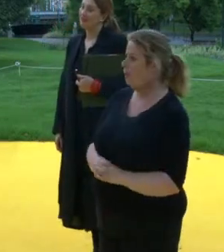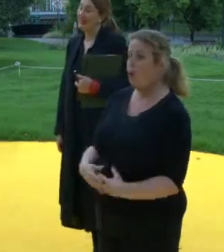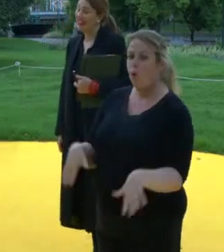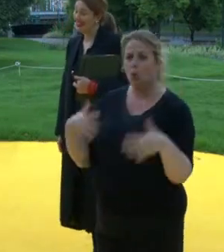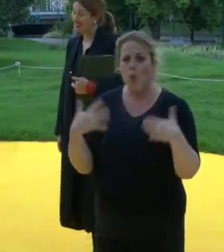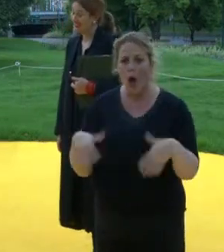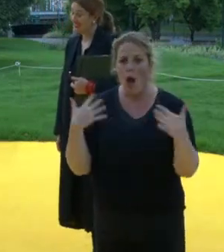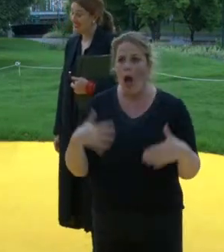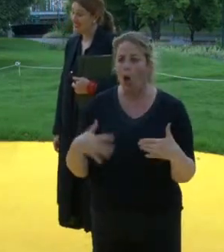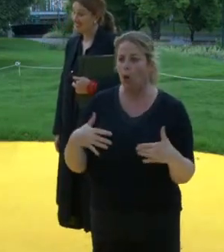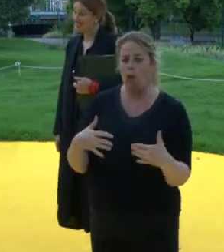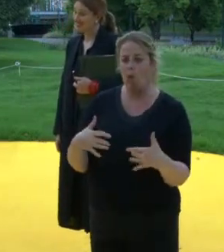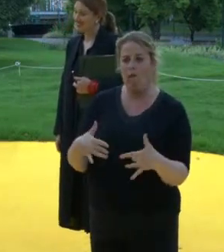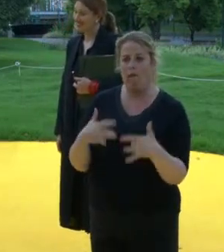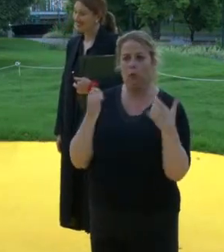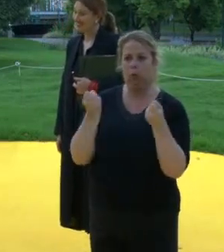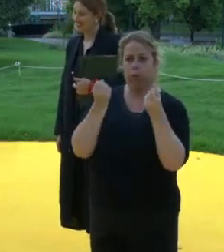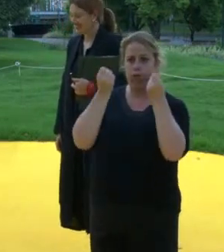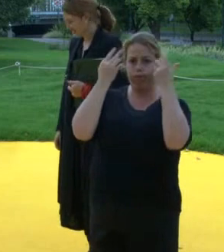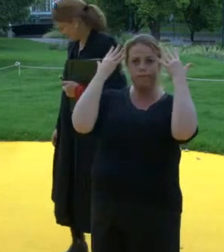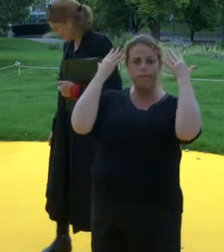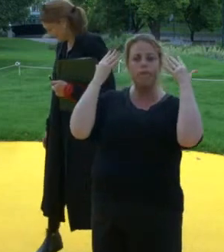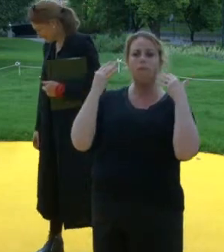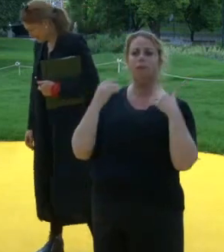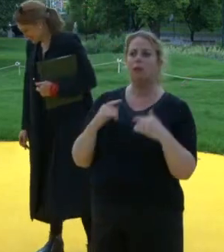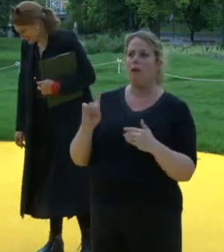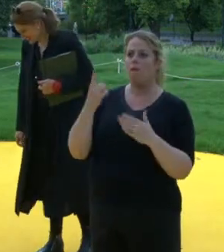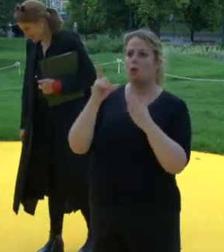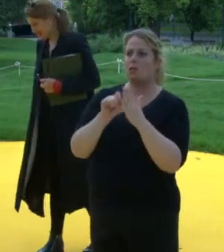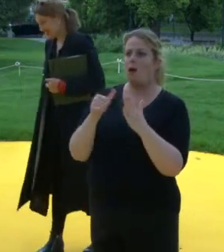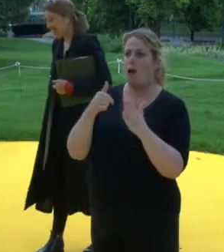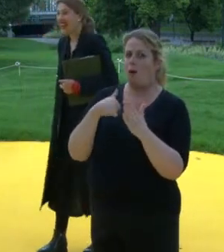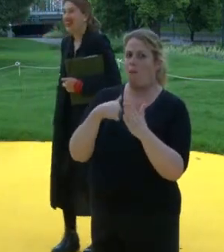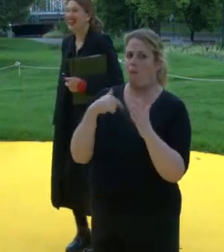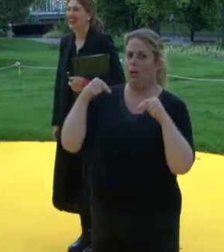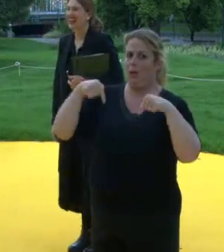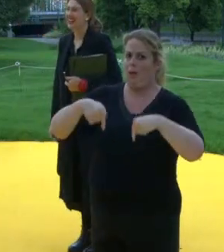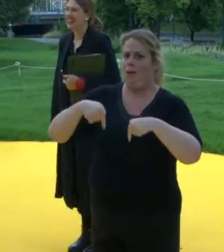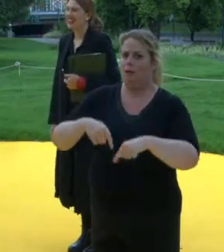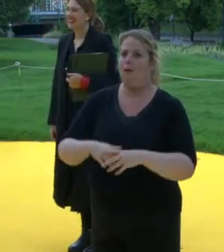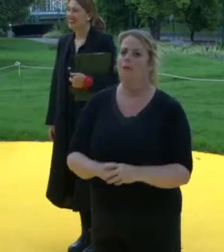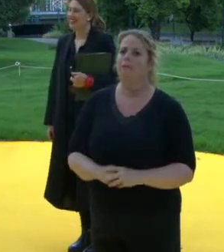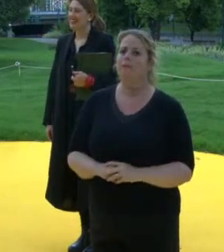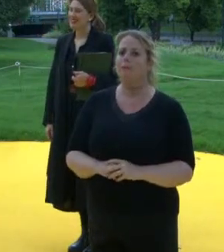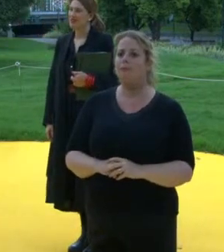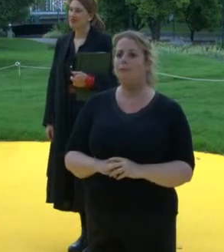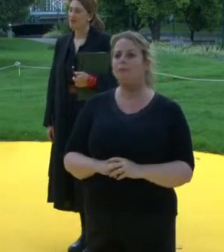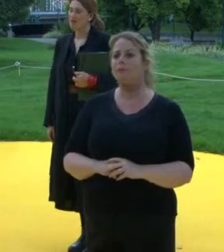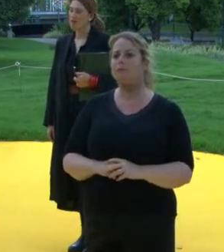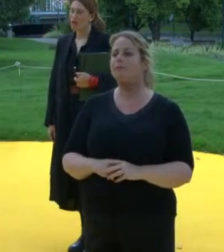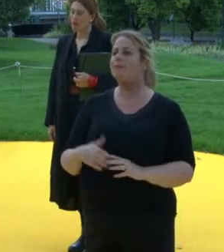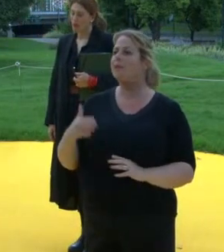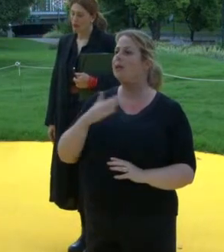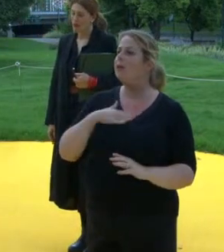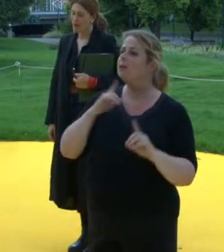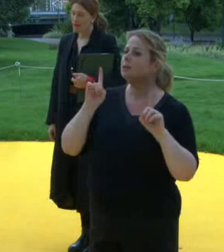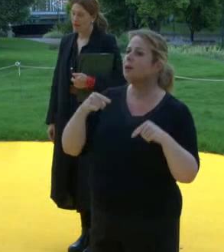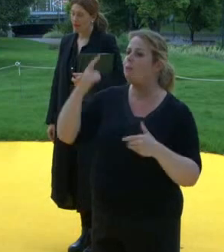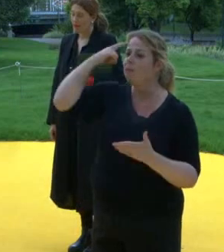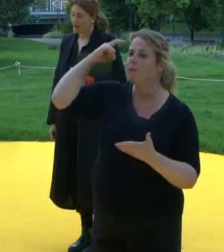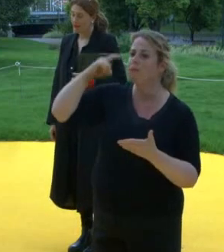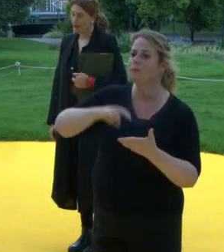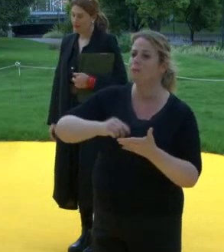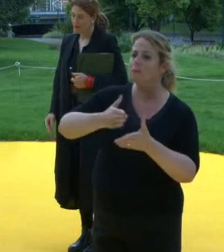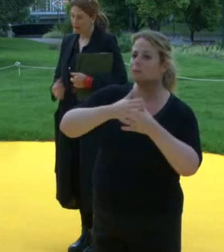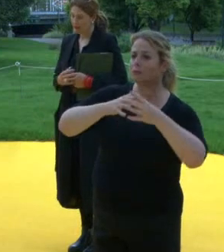Wow, this is super overwhelming. This is obviously the first time I've ever done this. I would like to start by acknowledging